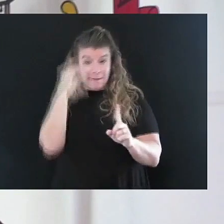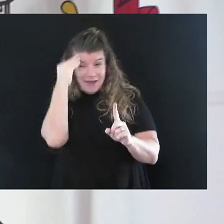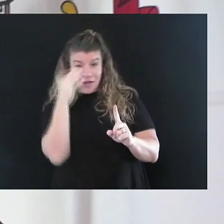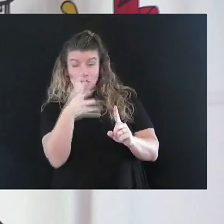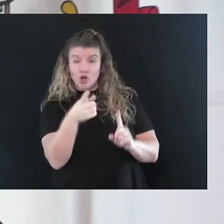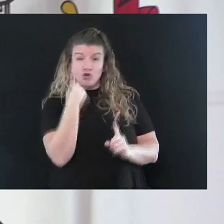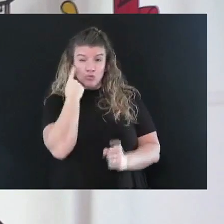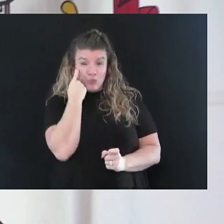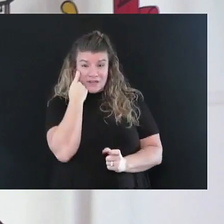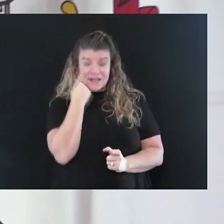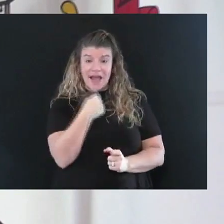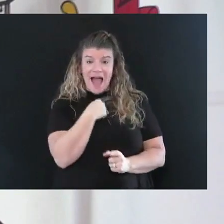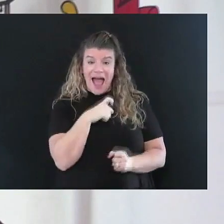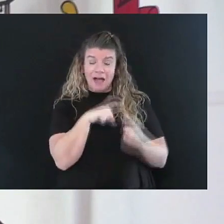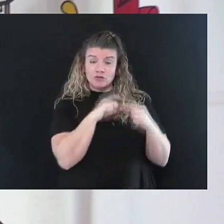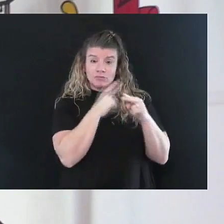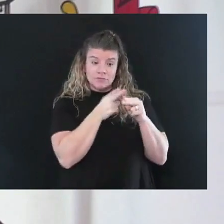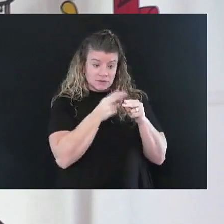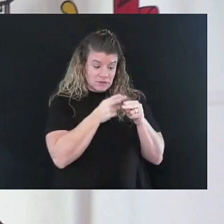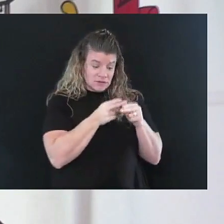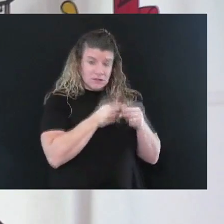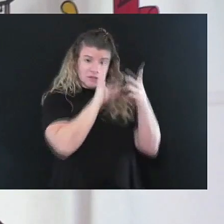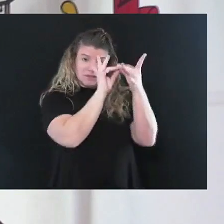read, good gracious,